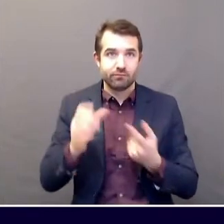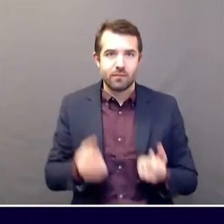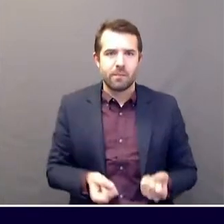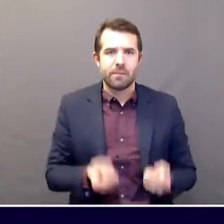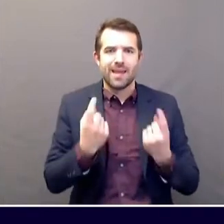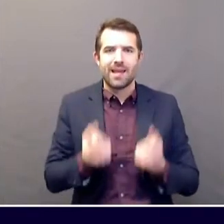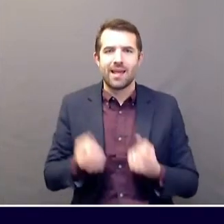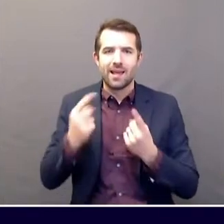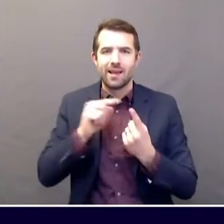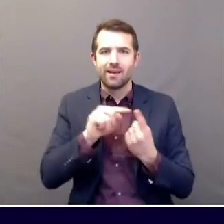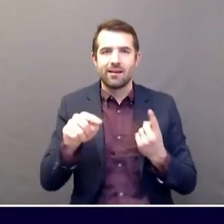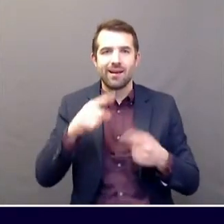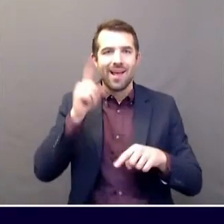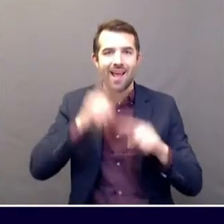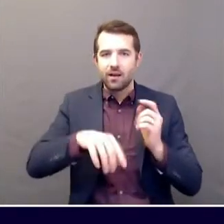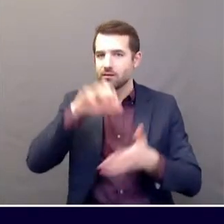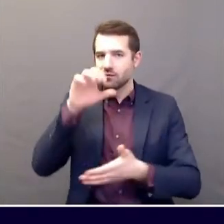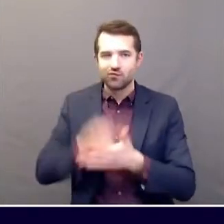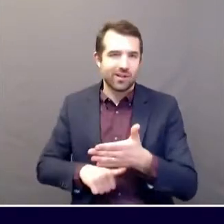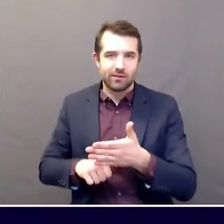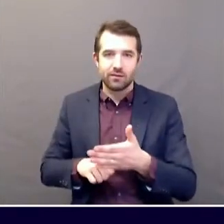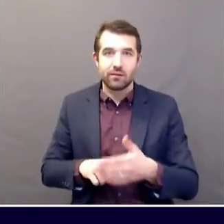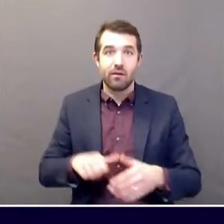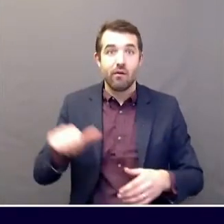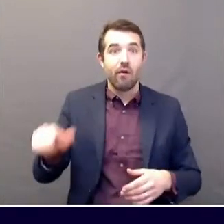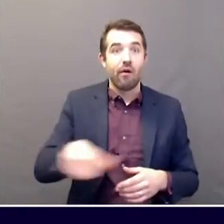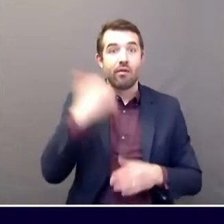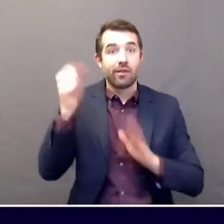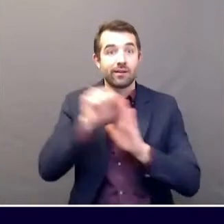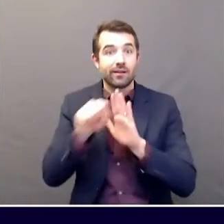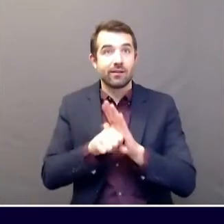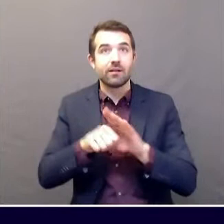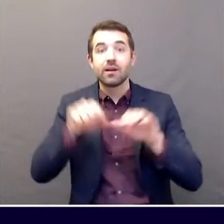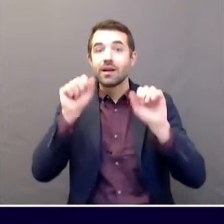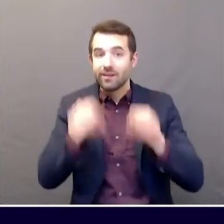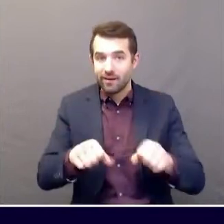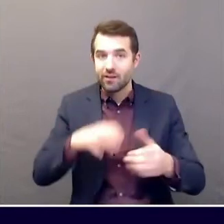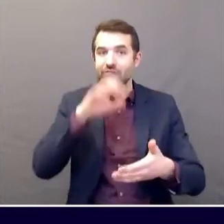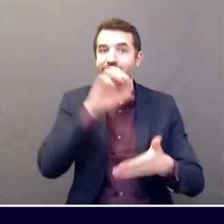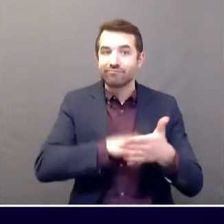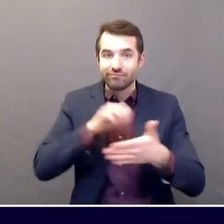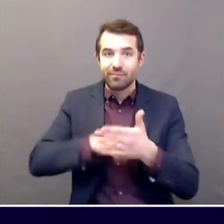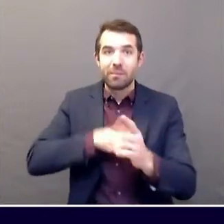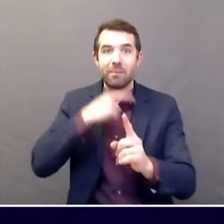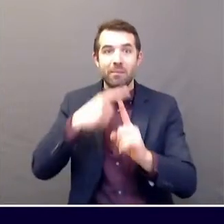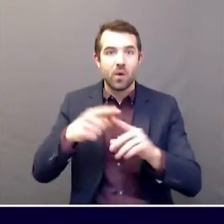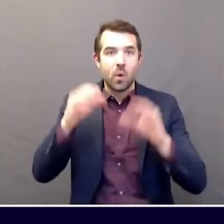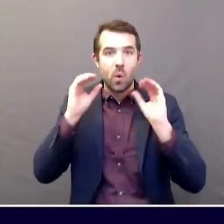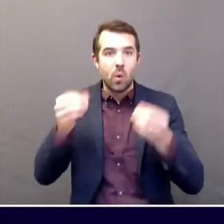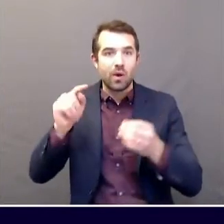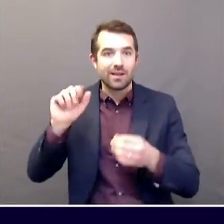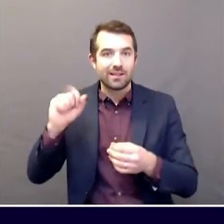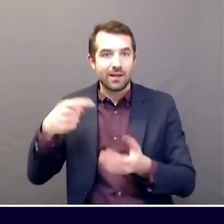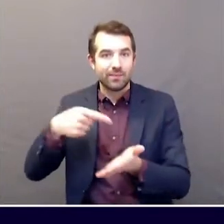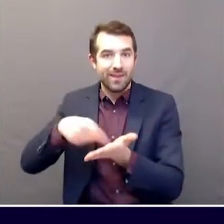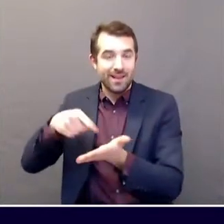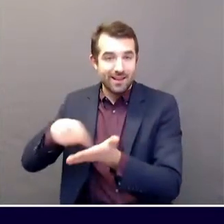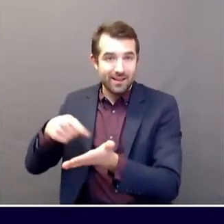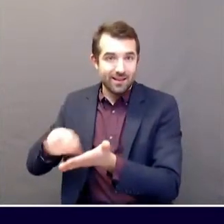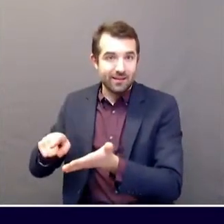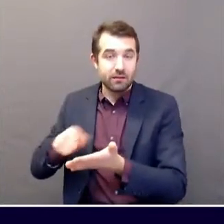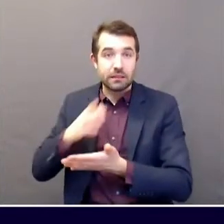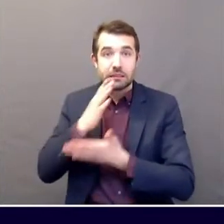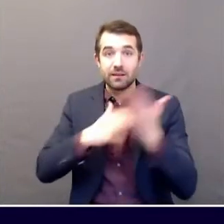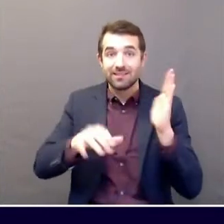have said you can have both deductibility and non-taxability. Some have said it's all taxable. But so every state is seeing this problem,